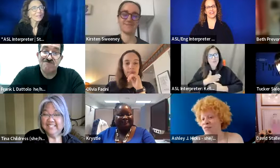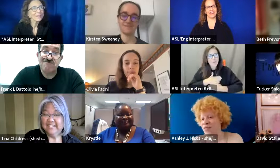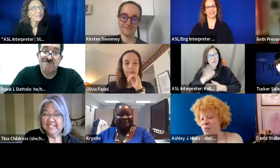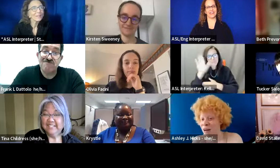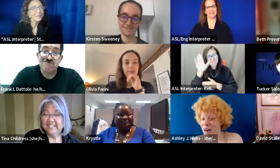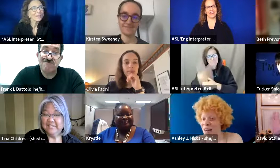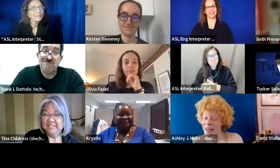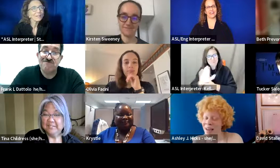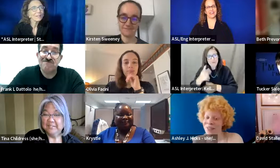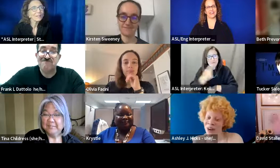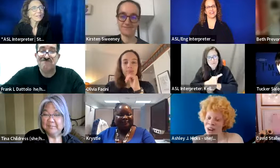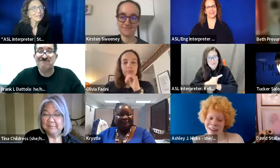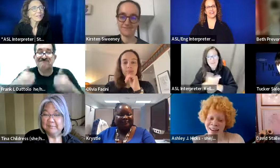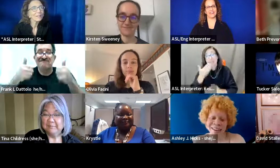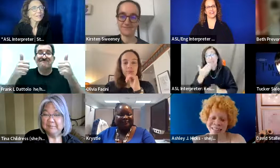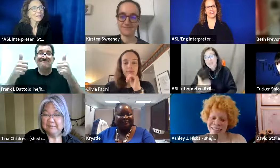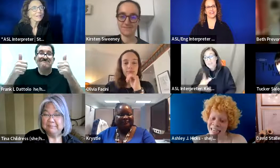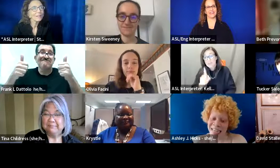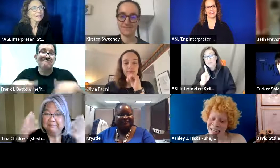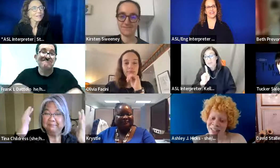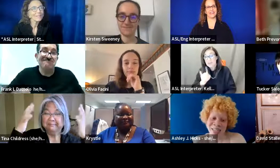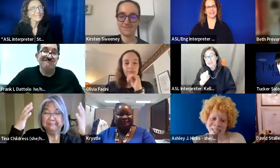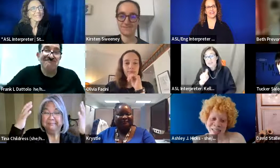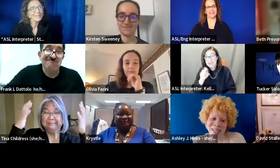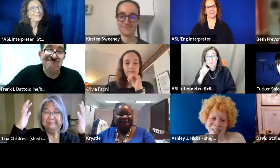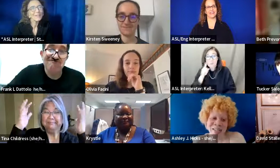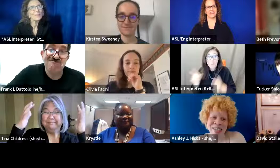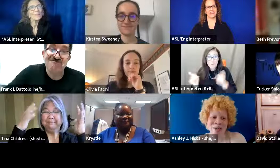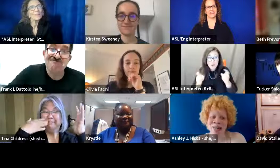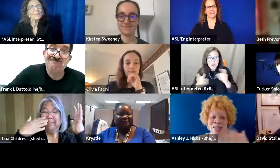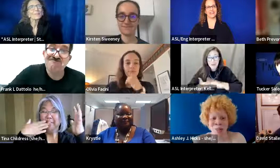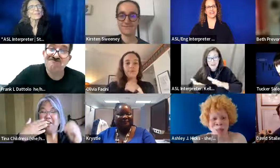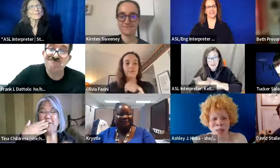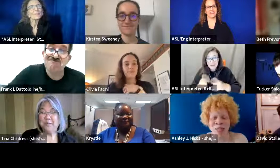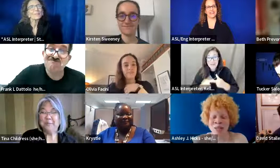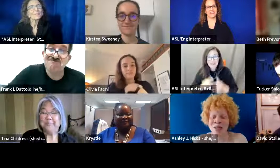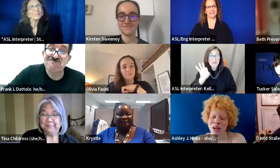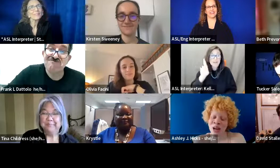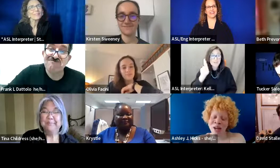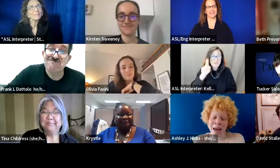Thank you, Kirsten, for moderating. Frank, Tina, Krystal, to our